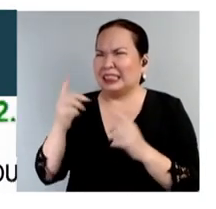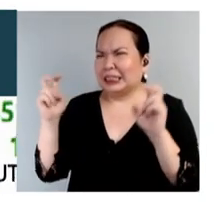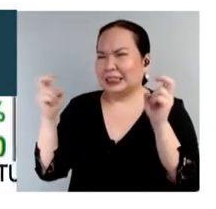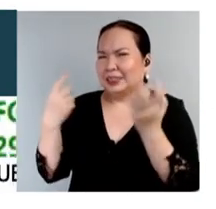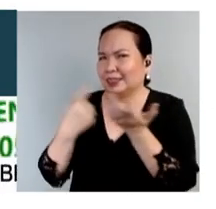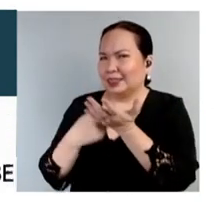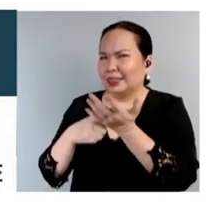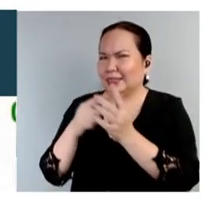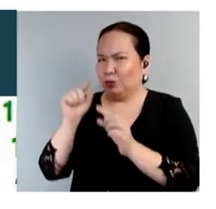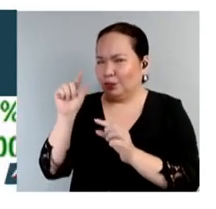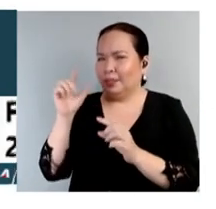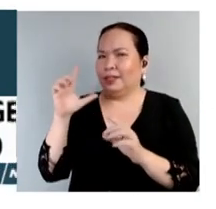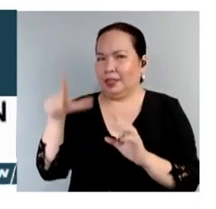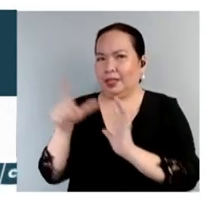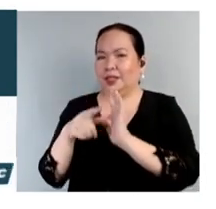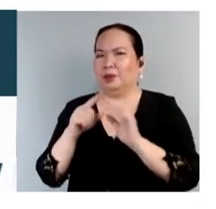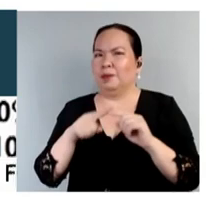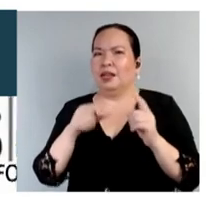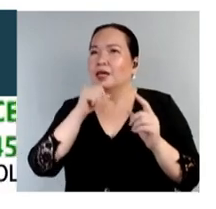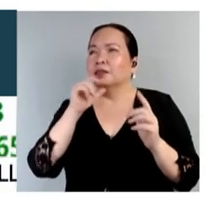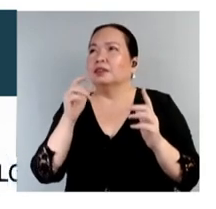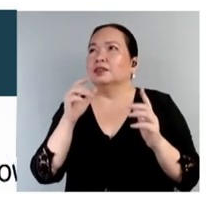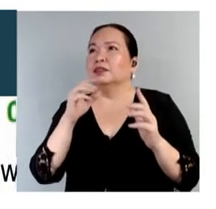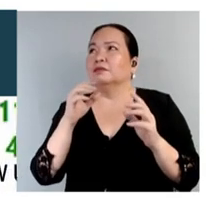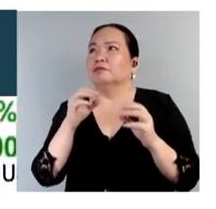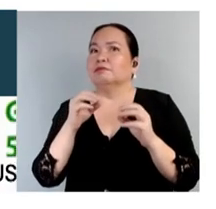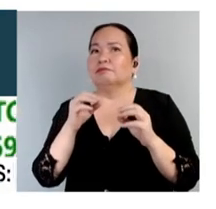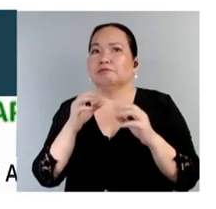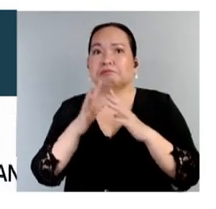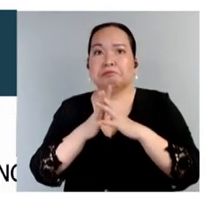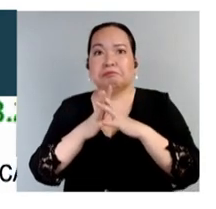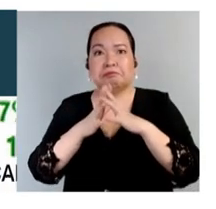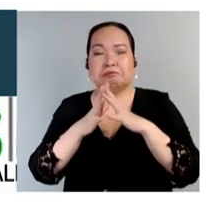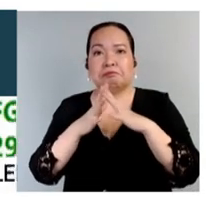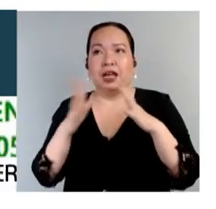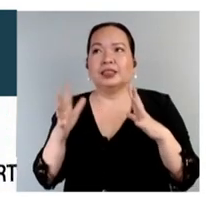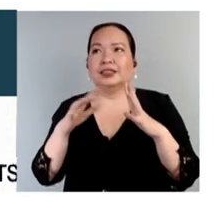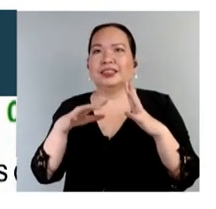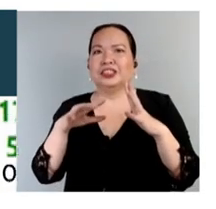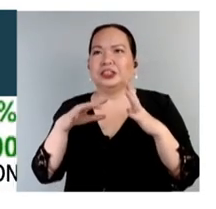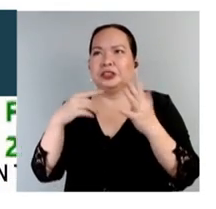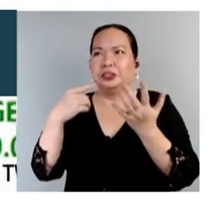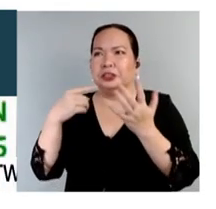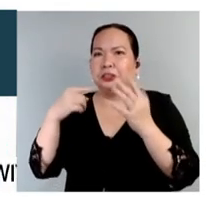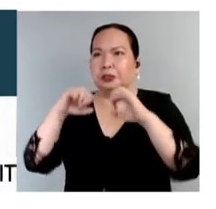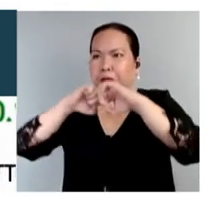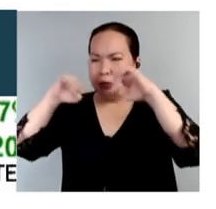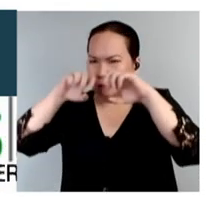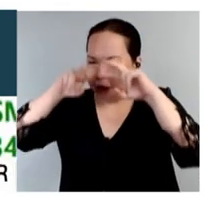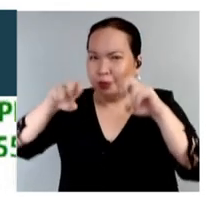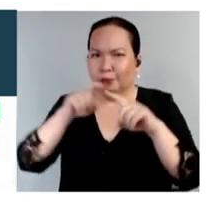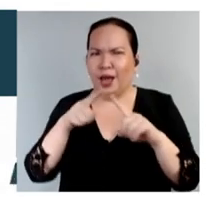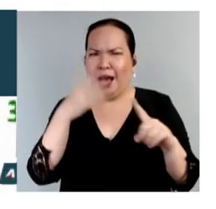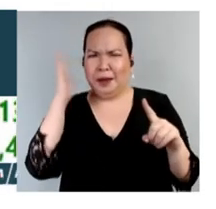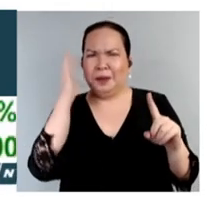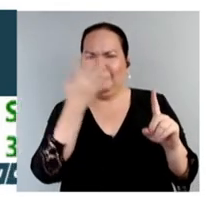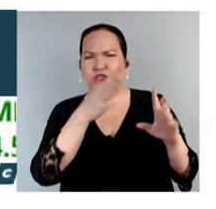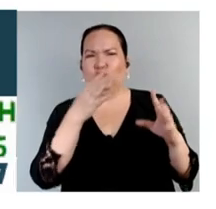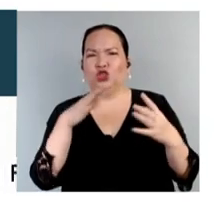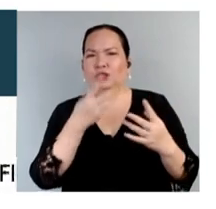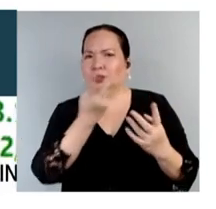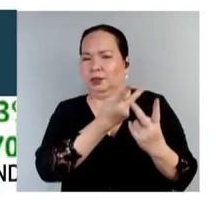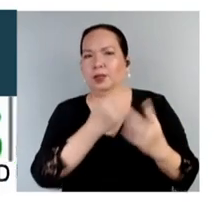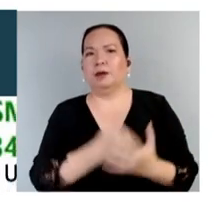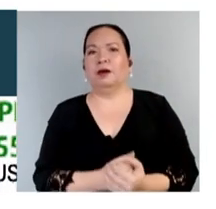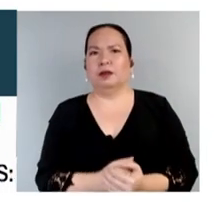to dig deep to know about these issues that are surrounding these two personalities. But let me ask you